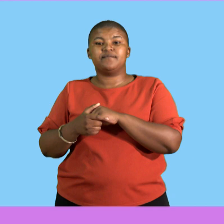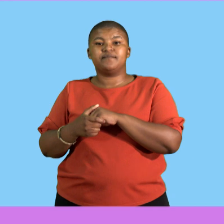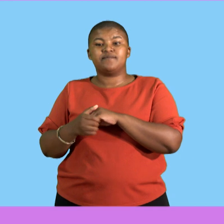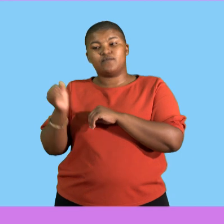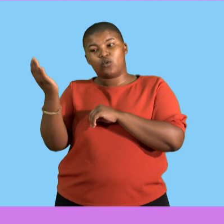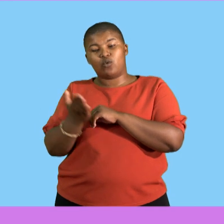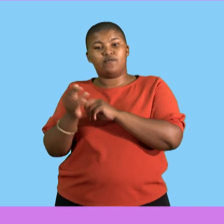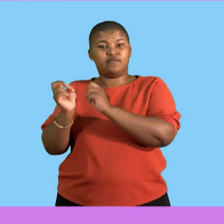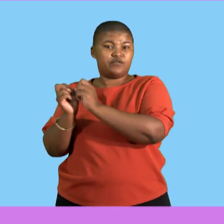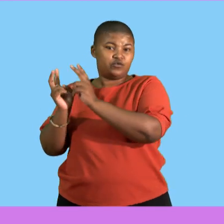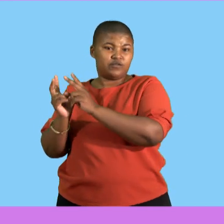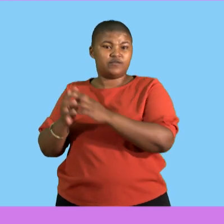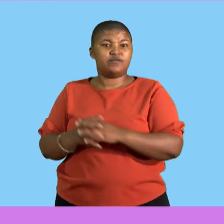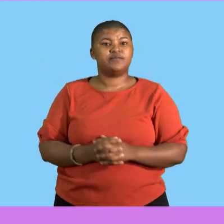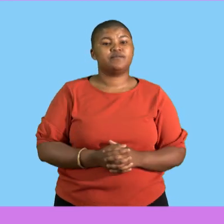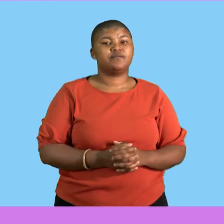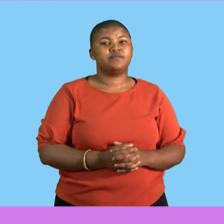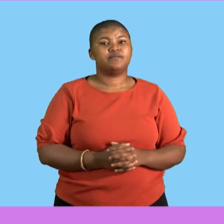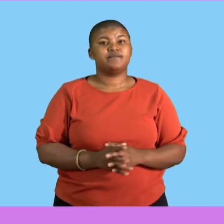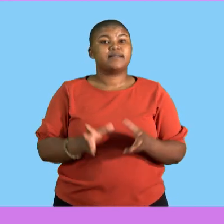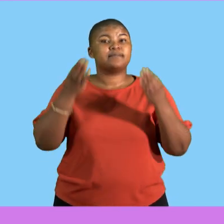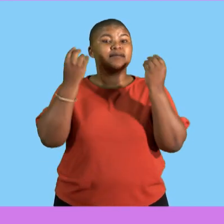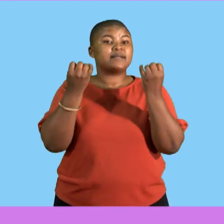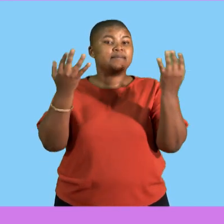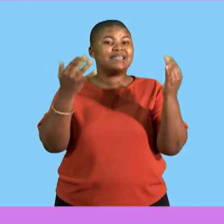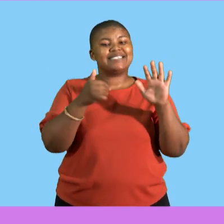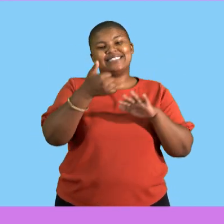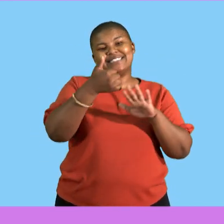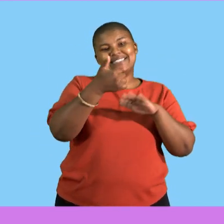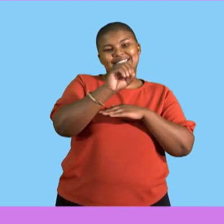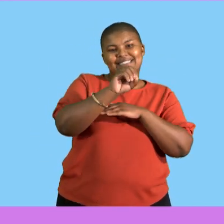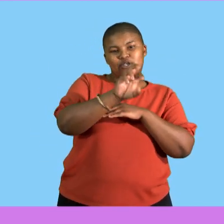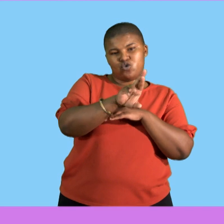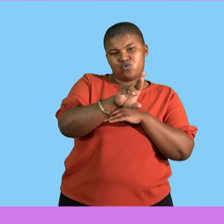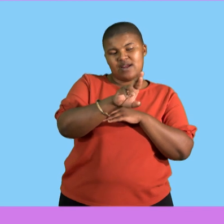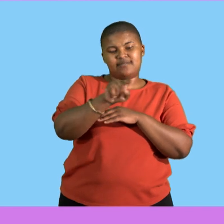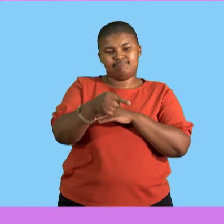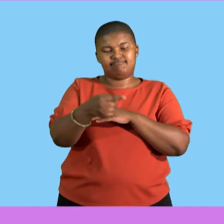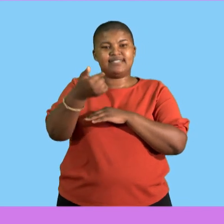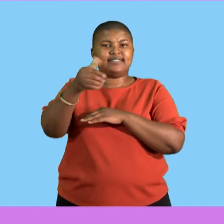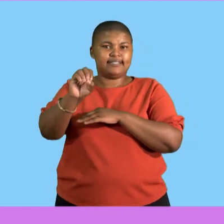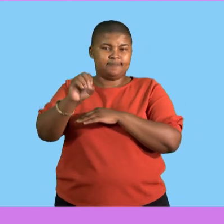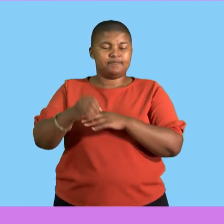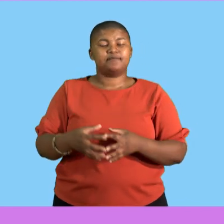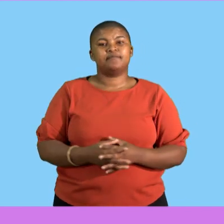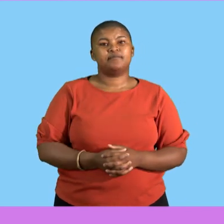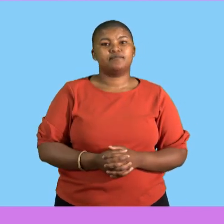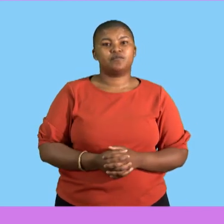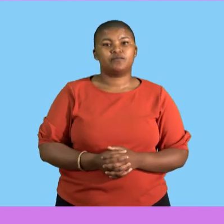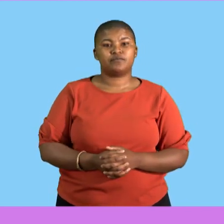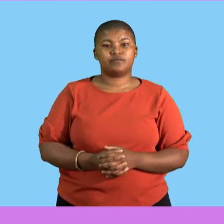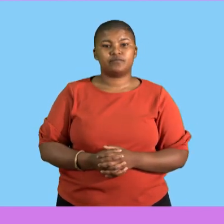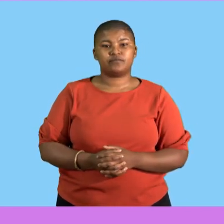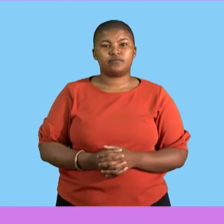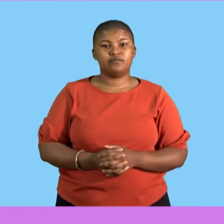5.6% over 12, and that is 60 Rand 60.